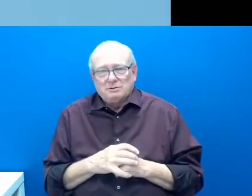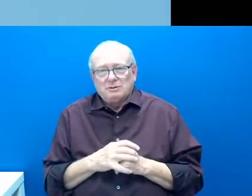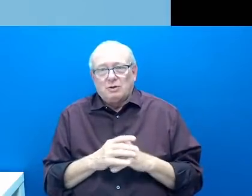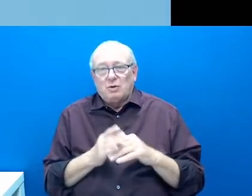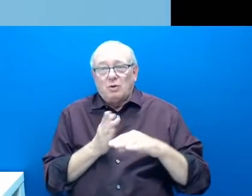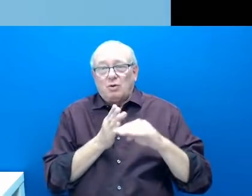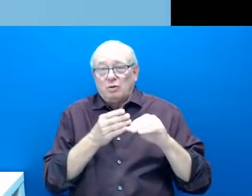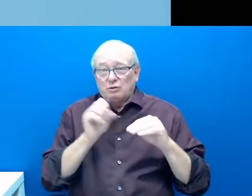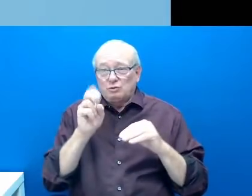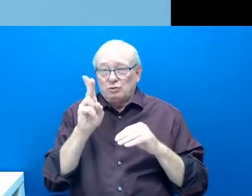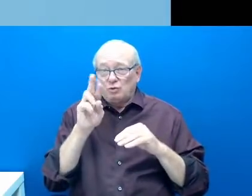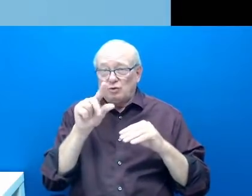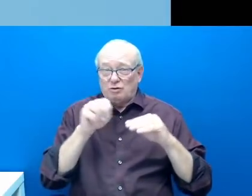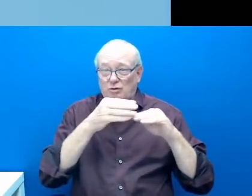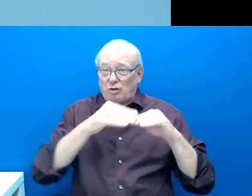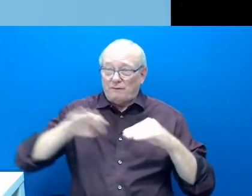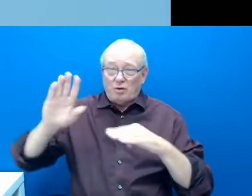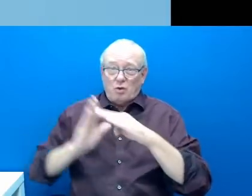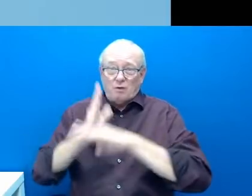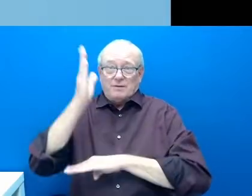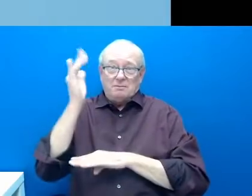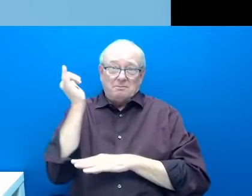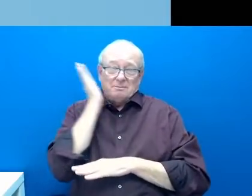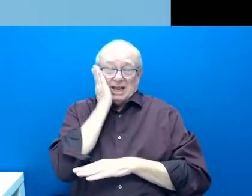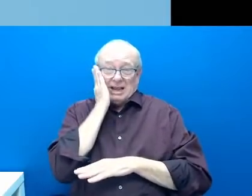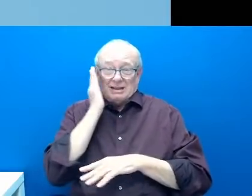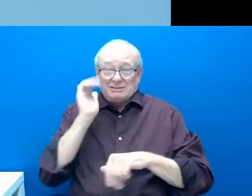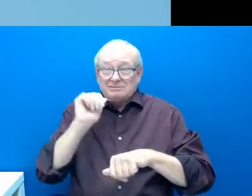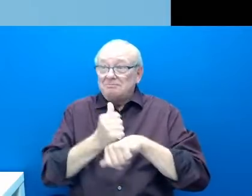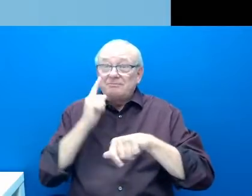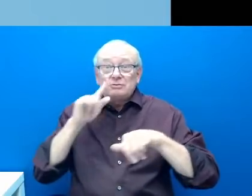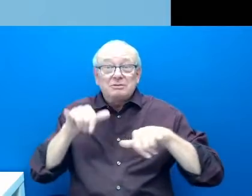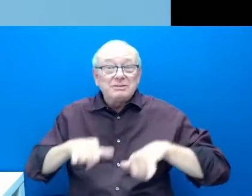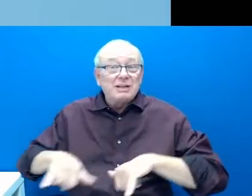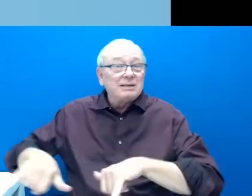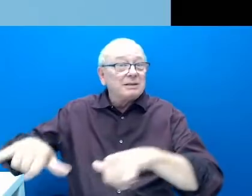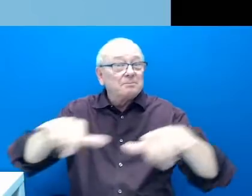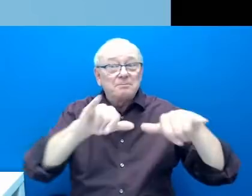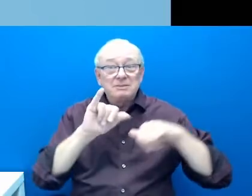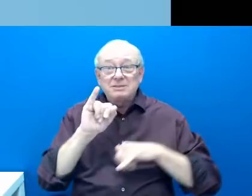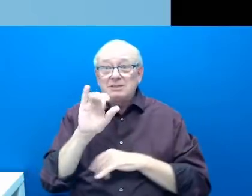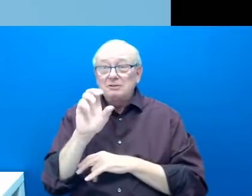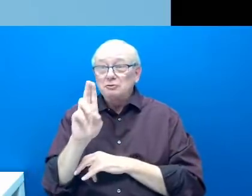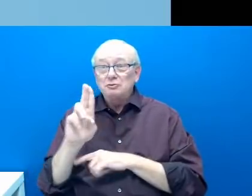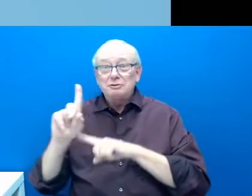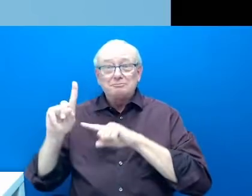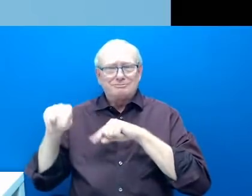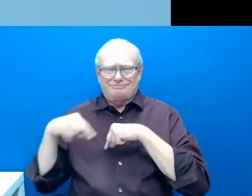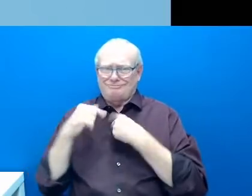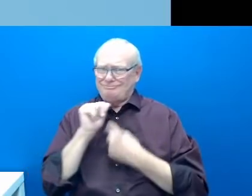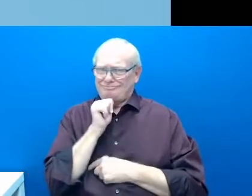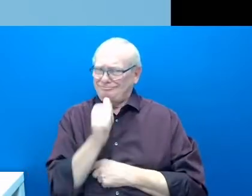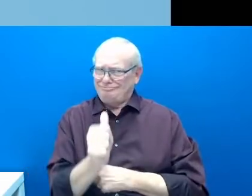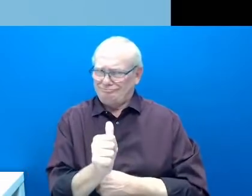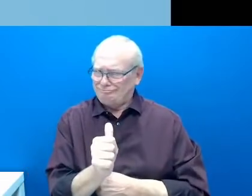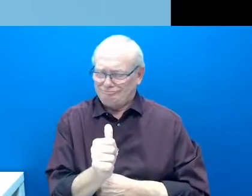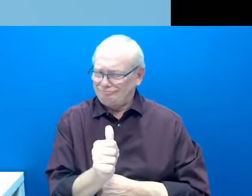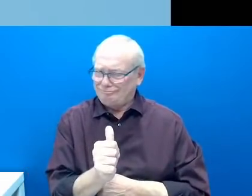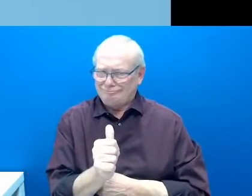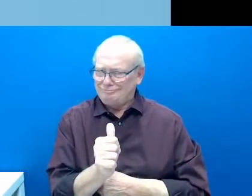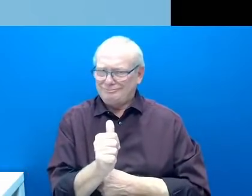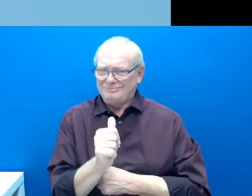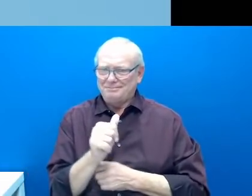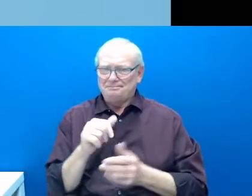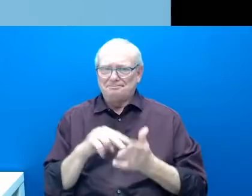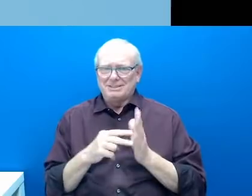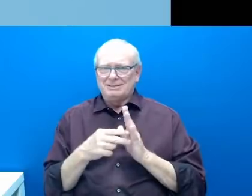are not set up to provide the same standard of care that Albertans deserve and that we are accustomed to, this is